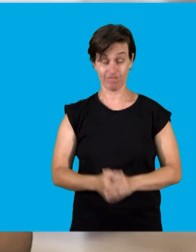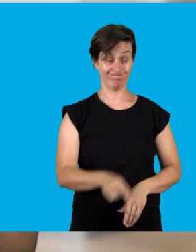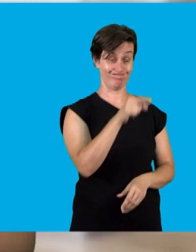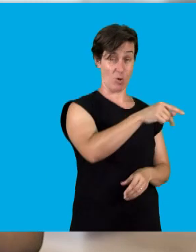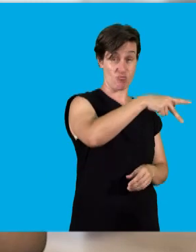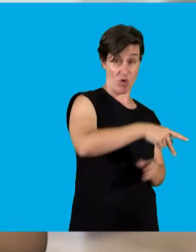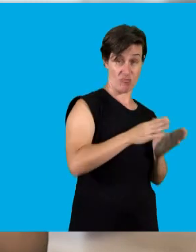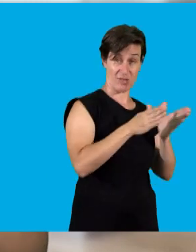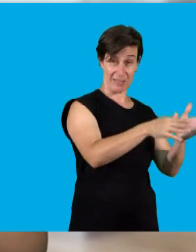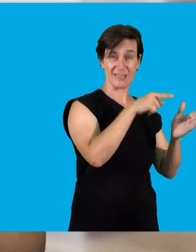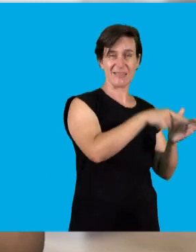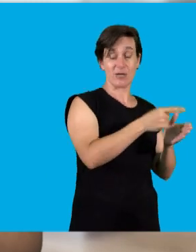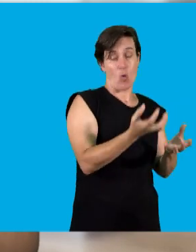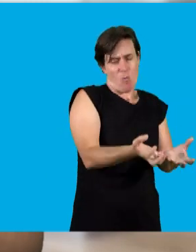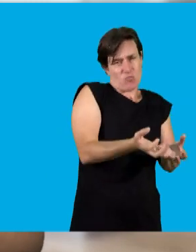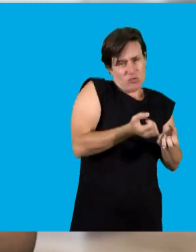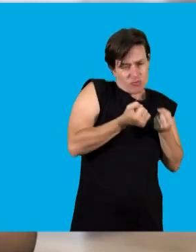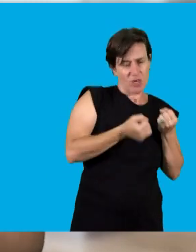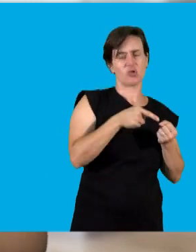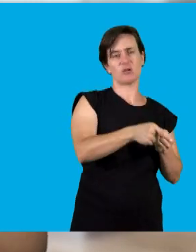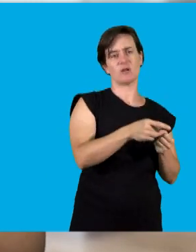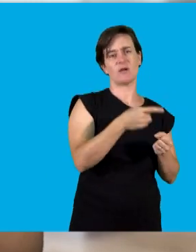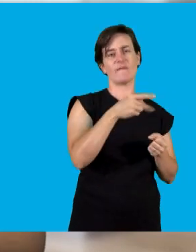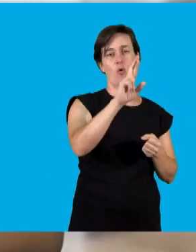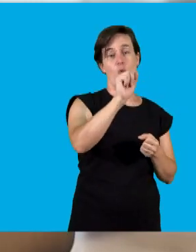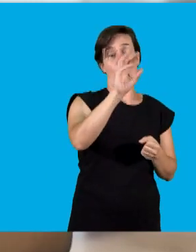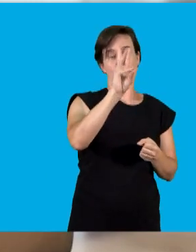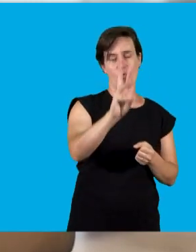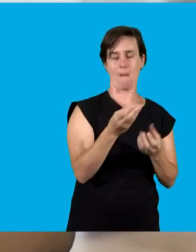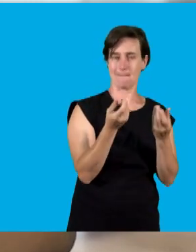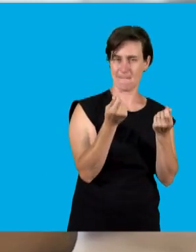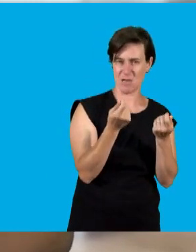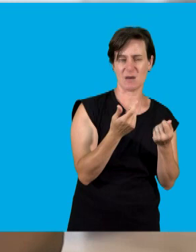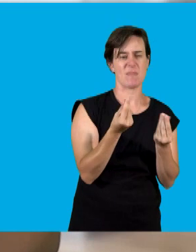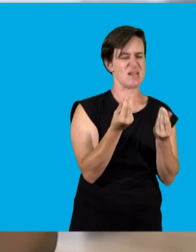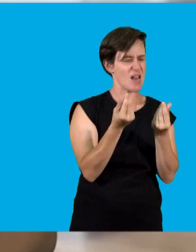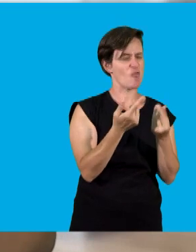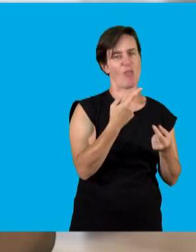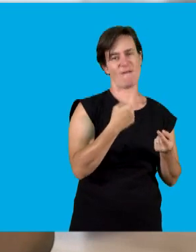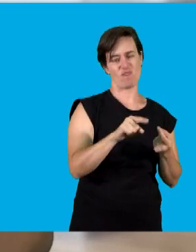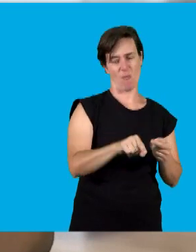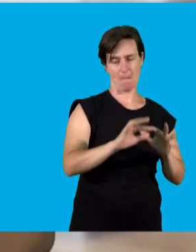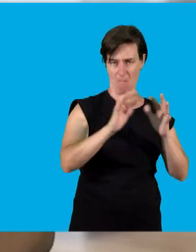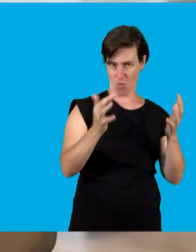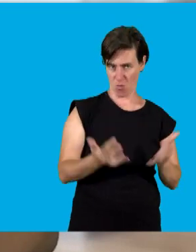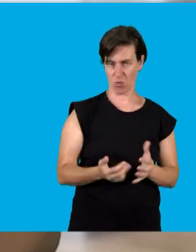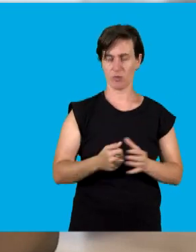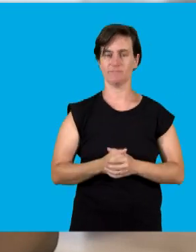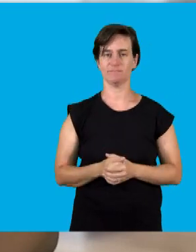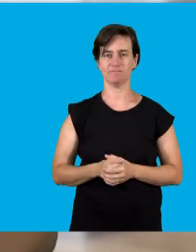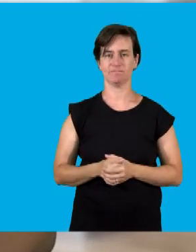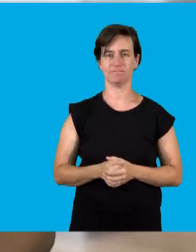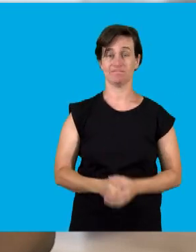goods, and primary sector deals with the extraction and cultivation of raw materials from the nature. Let